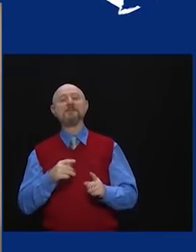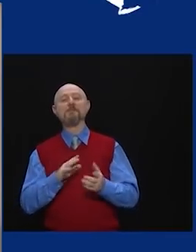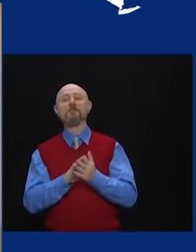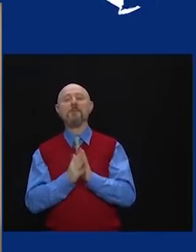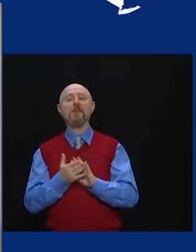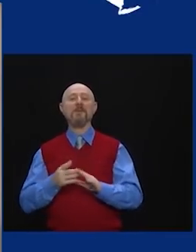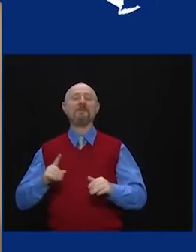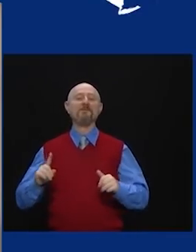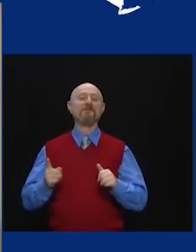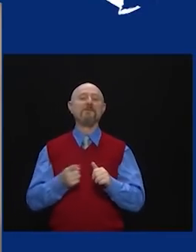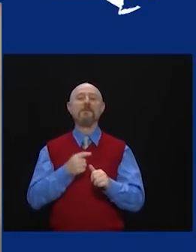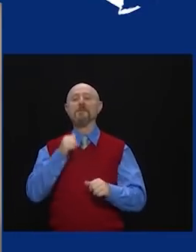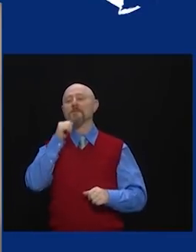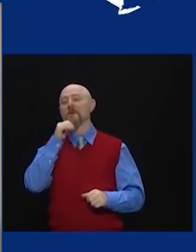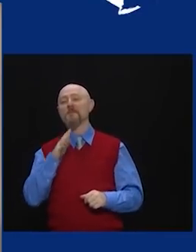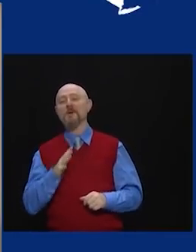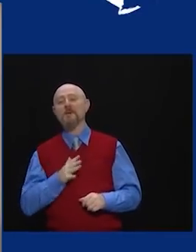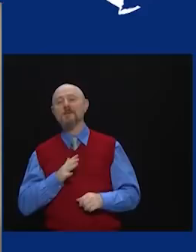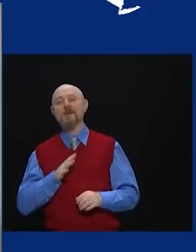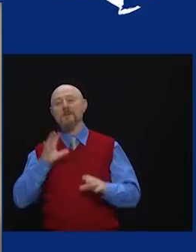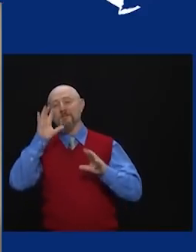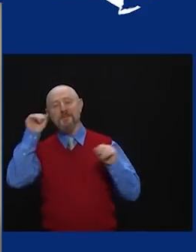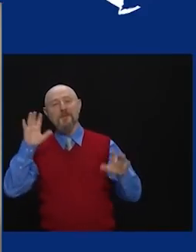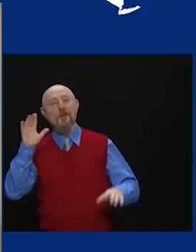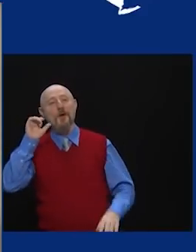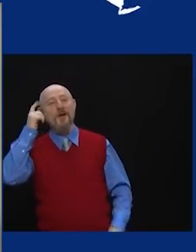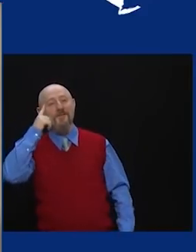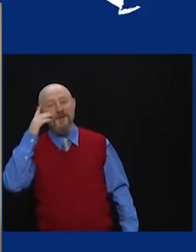female governor of New York State.